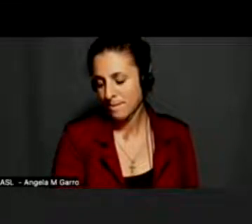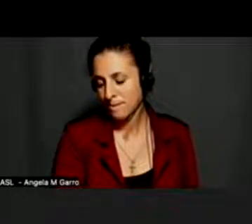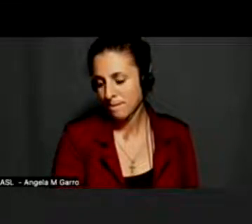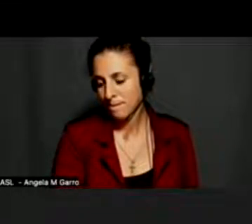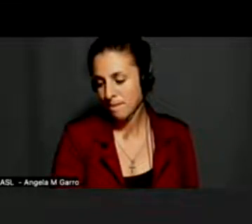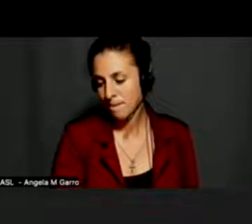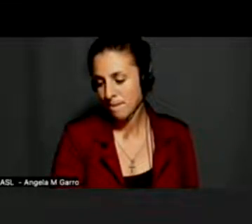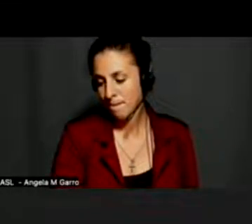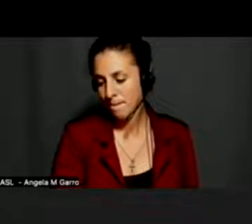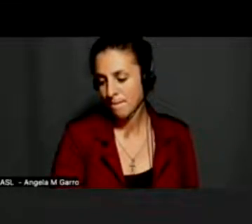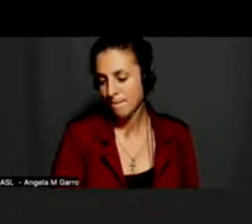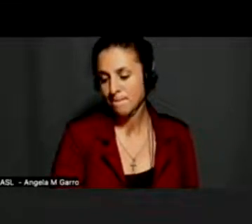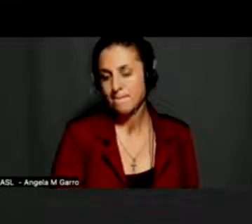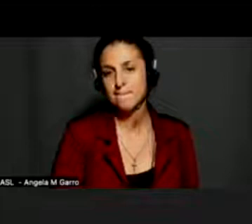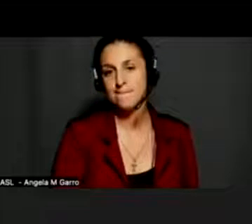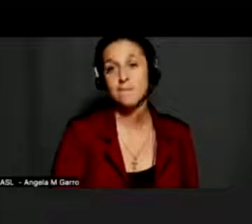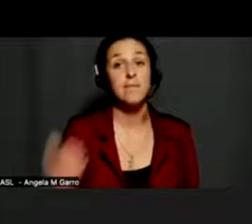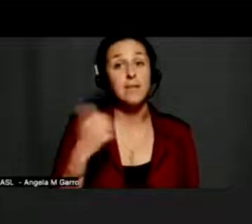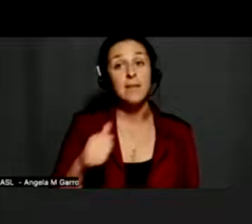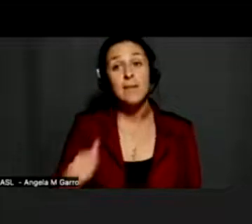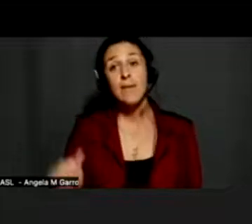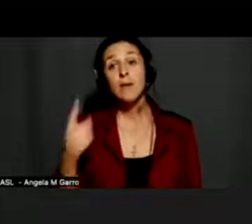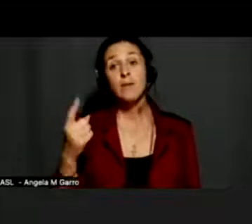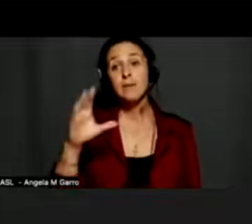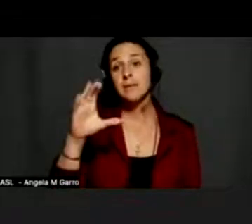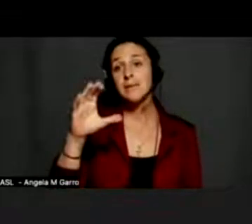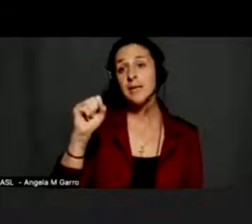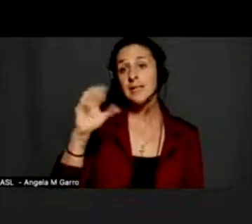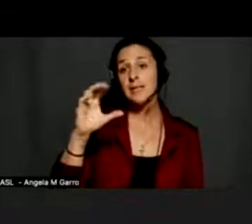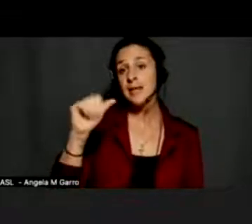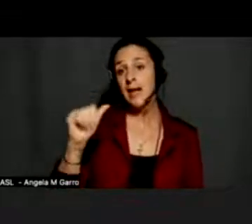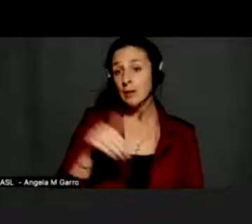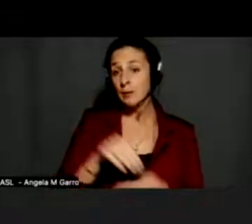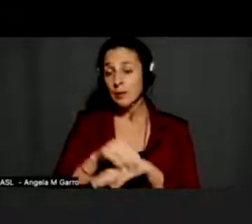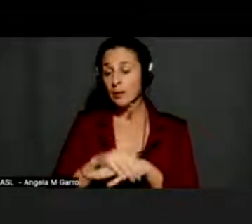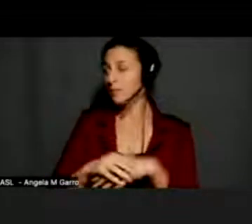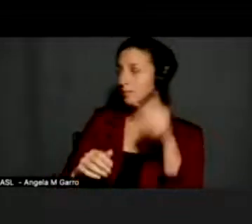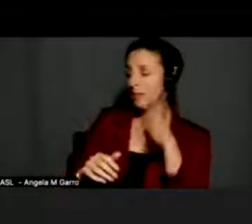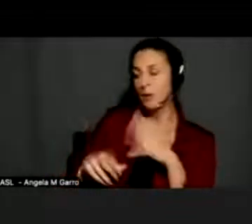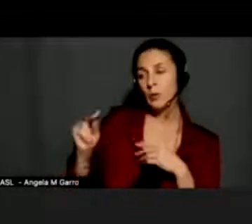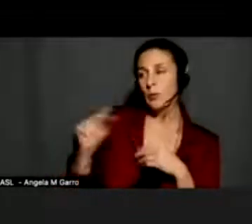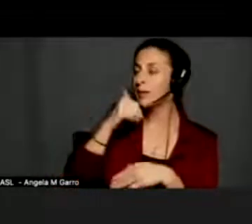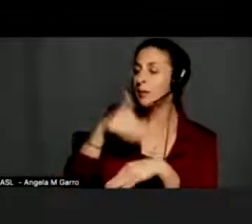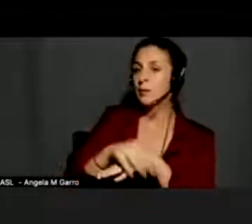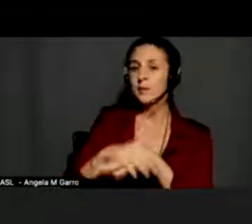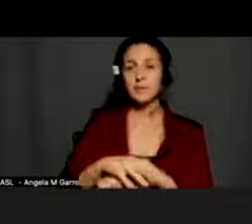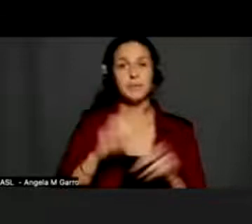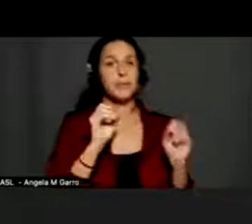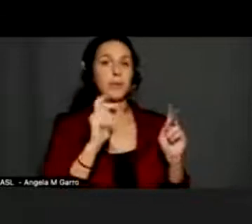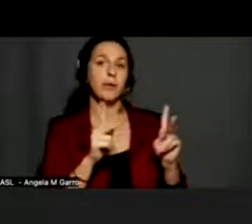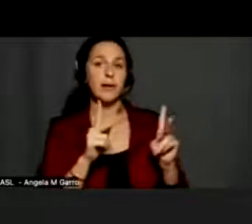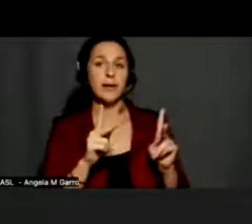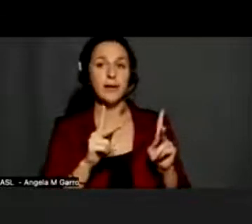Do we have anyone from CSEA tonight? Not tonight. Okay.